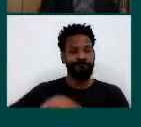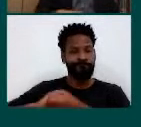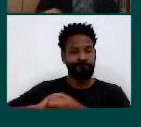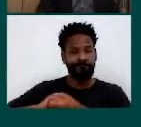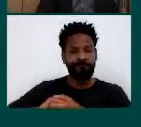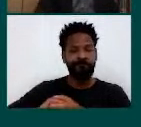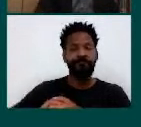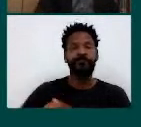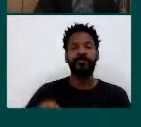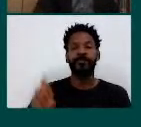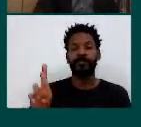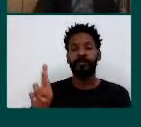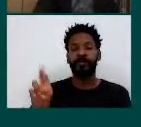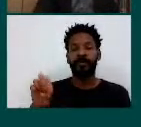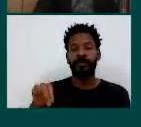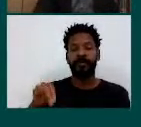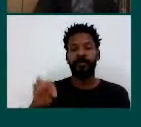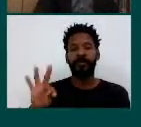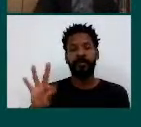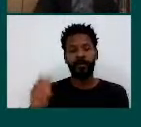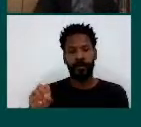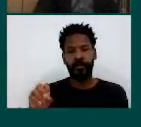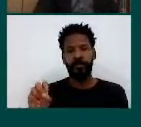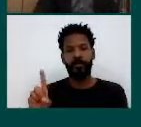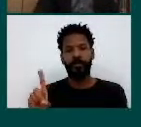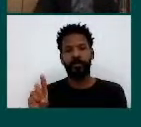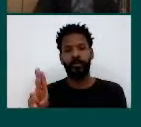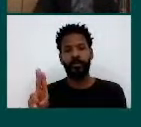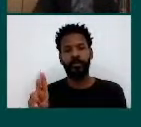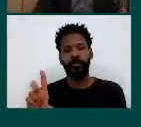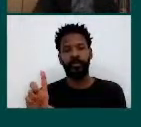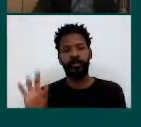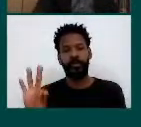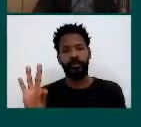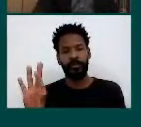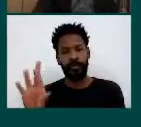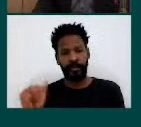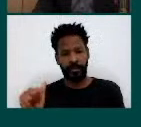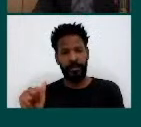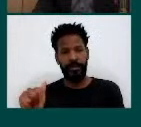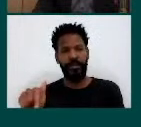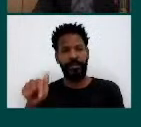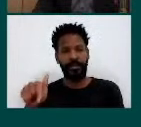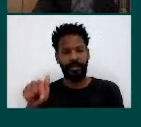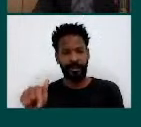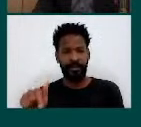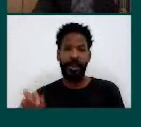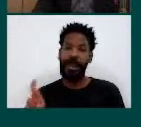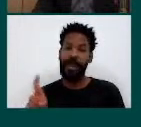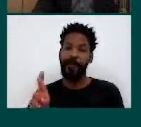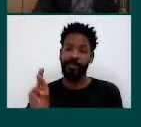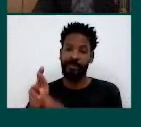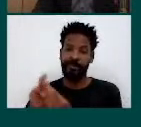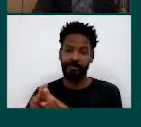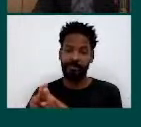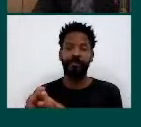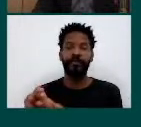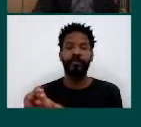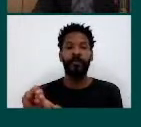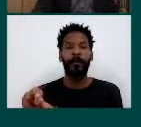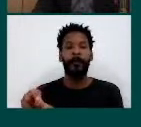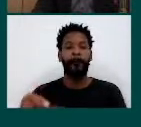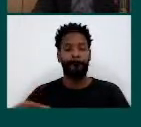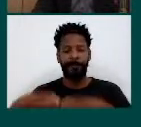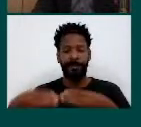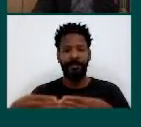to hail for Renato Dutra, who's representing Mines and Energy Ministry